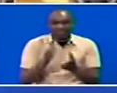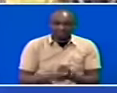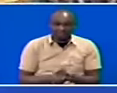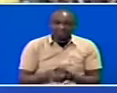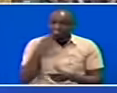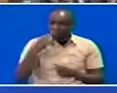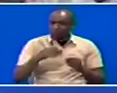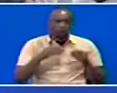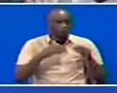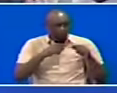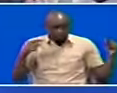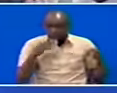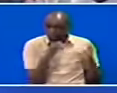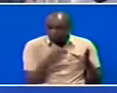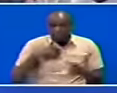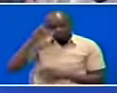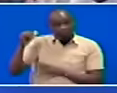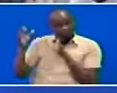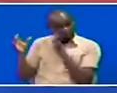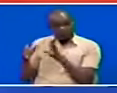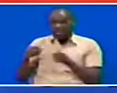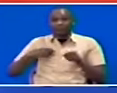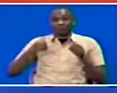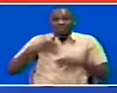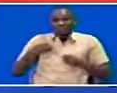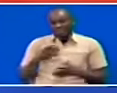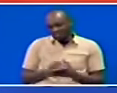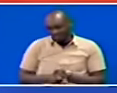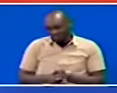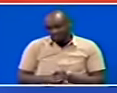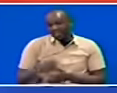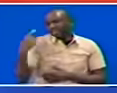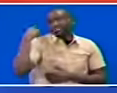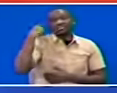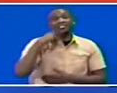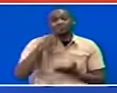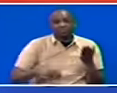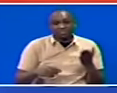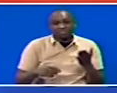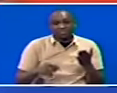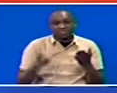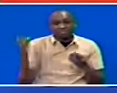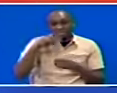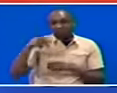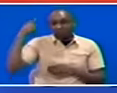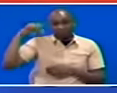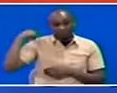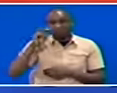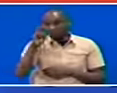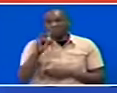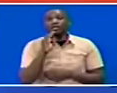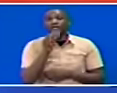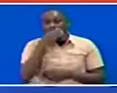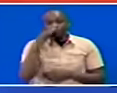United Opposition is real and Jubilee is now in panic. Juzi mliona ndugu Musalia